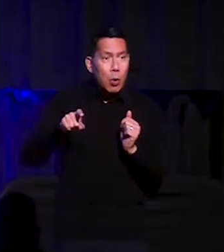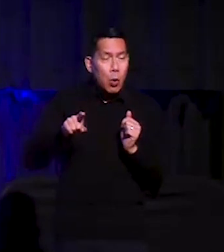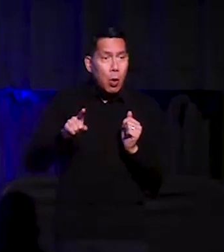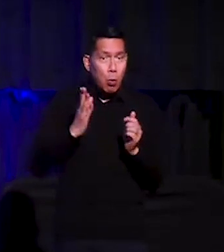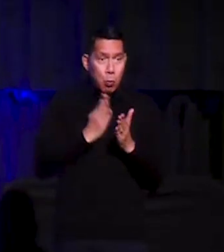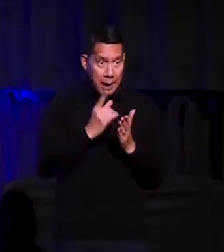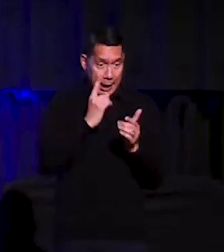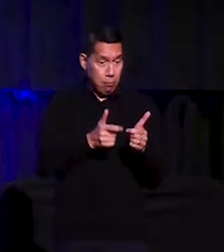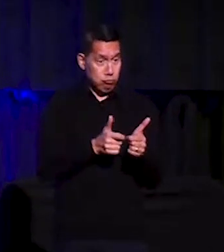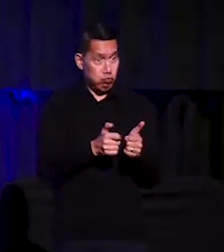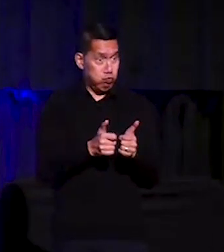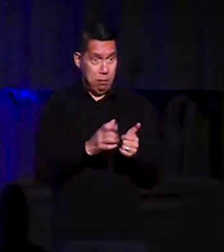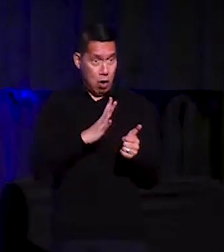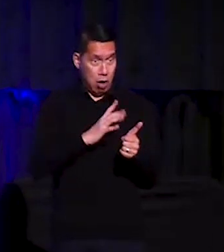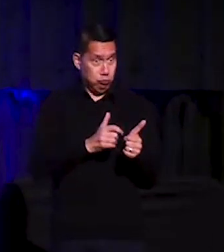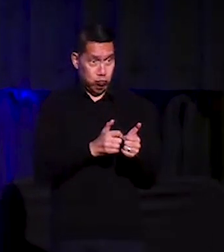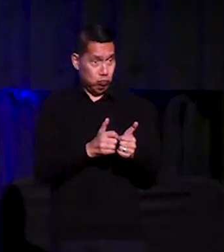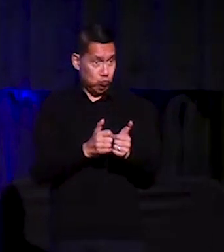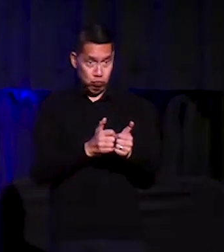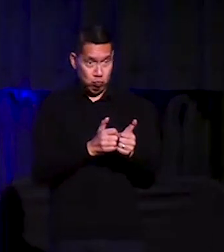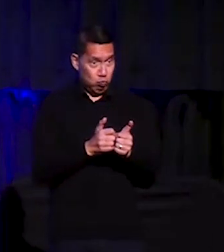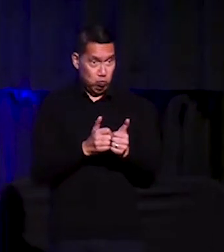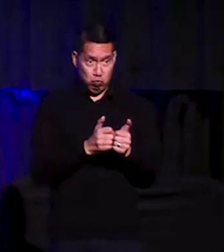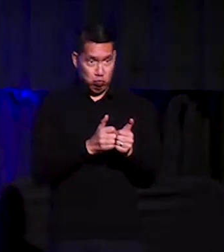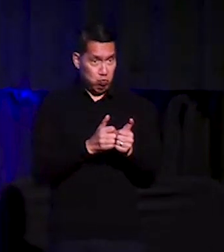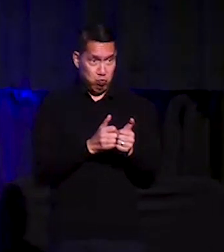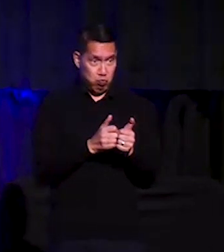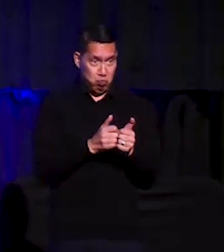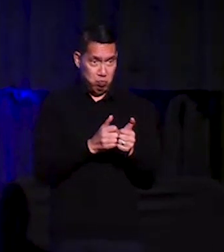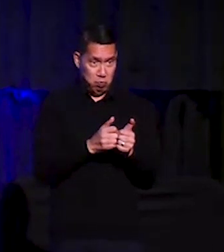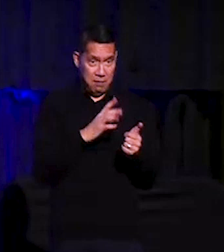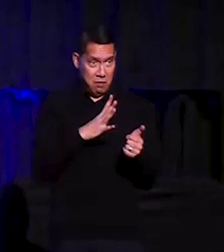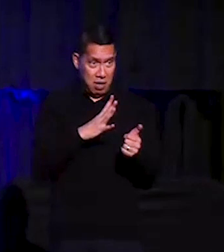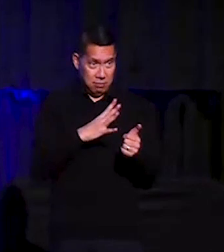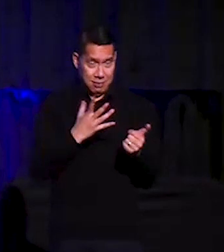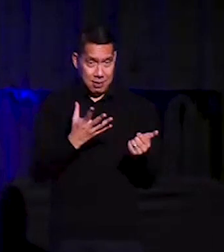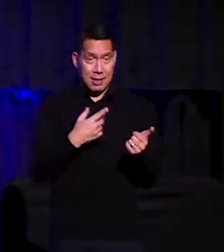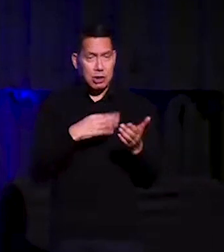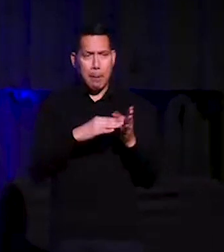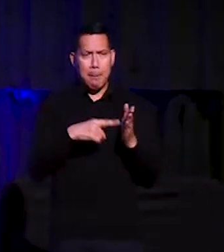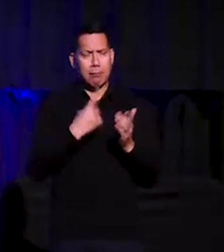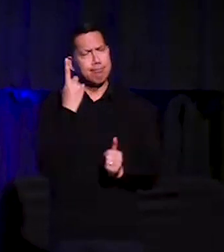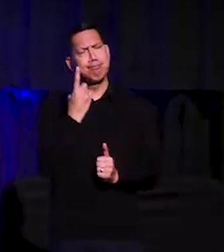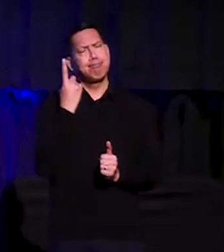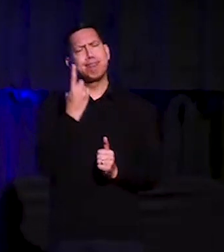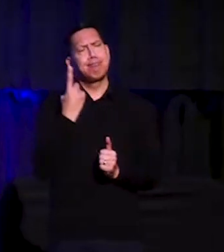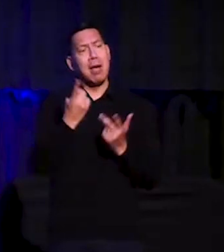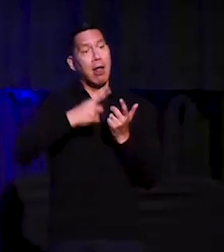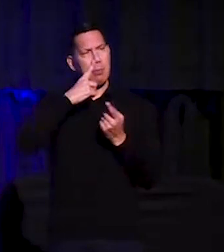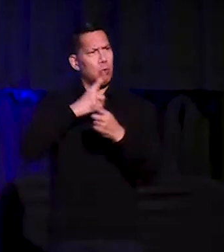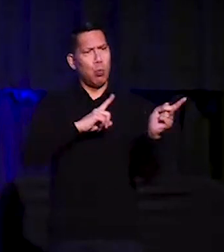still play easily, because nothing in the market really works for them. So Matt was curious, reached out to